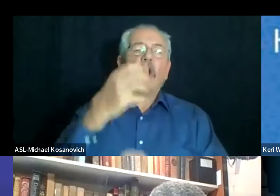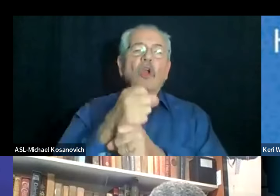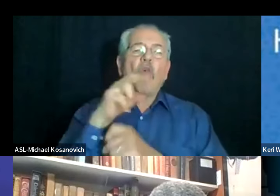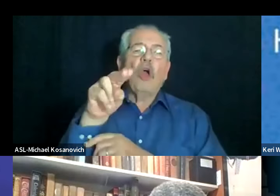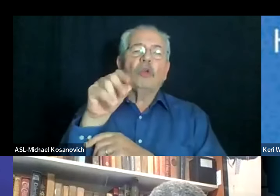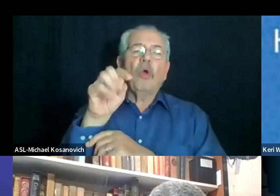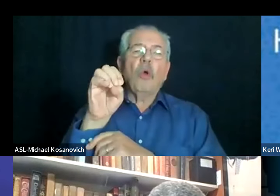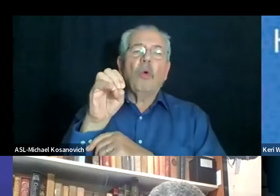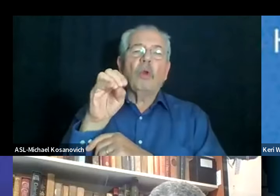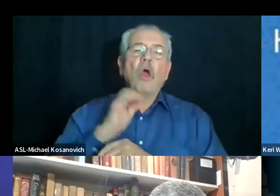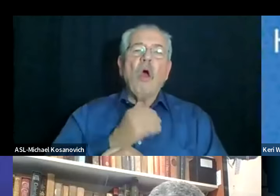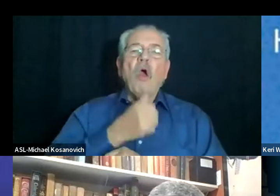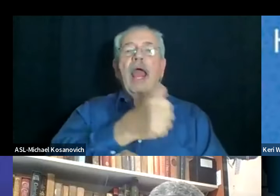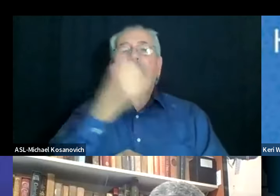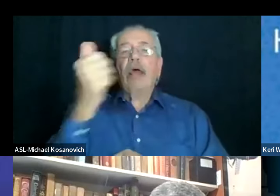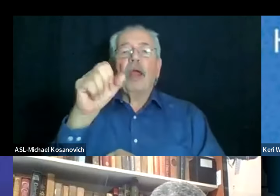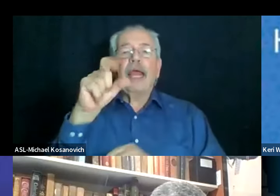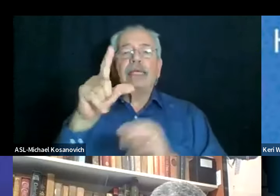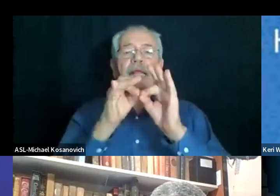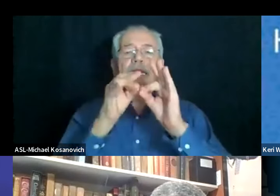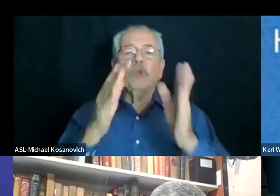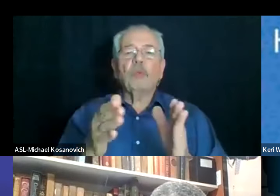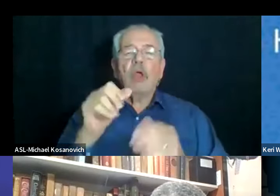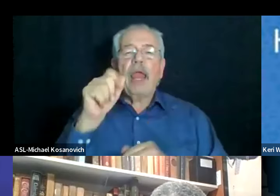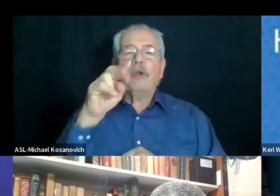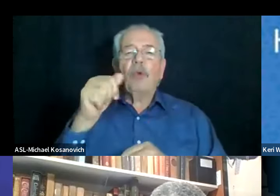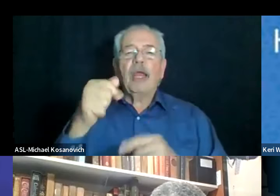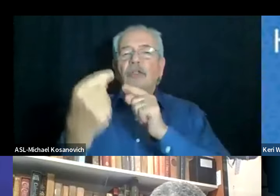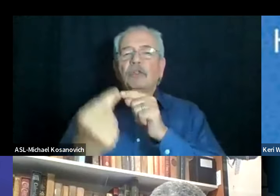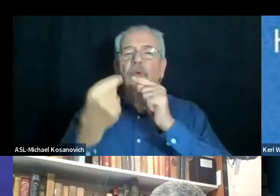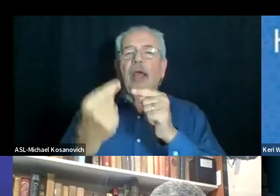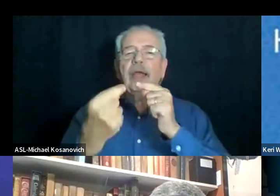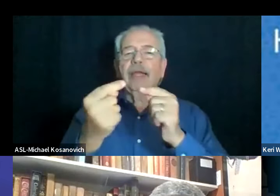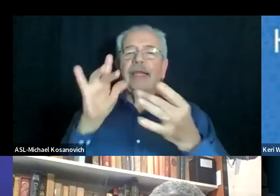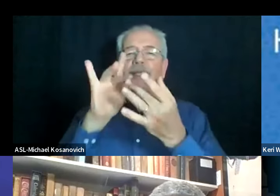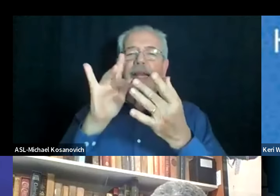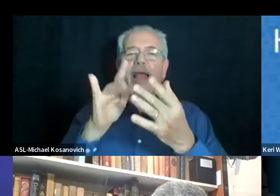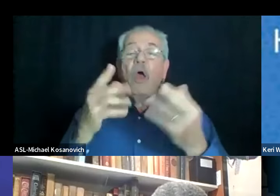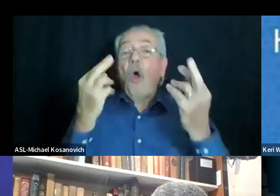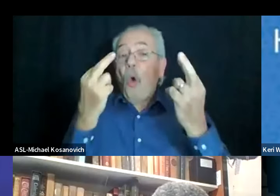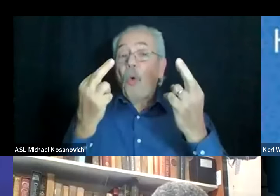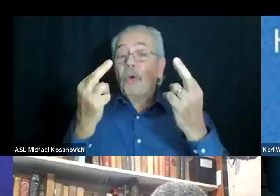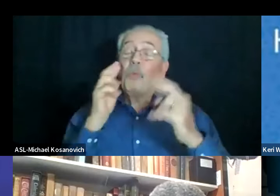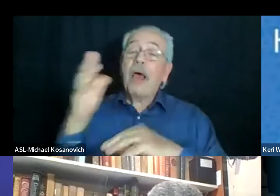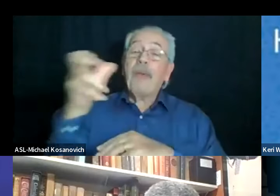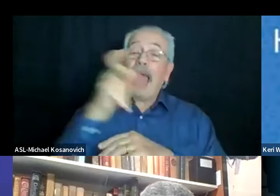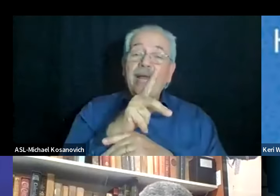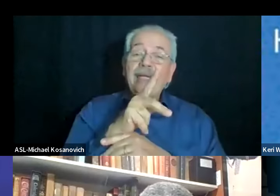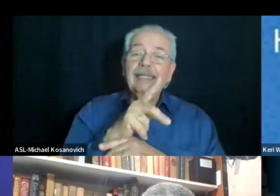that our other ASL interpreter, Andrea, is having some connectivity issues, so hopefully she'll be able to come